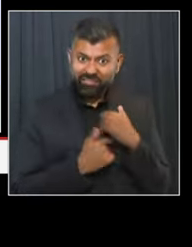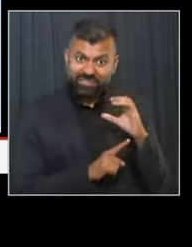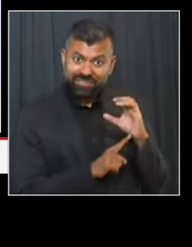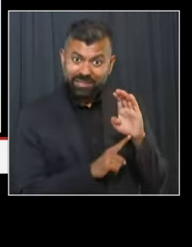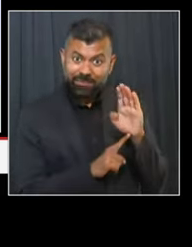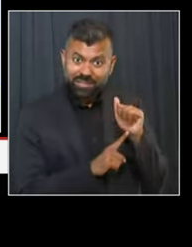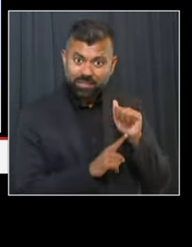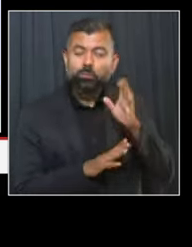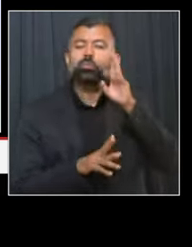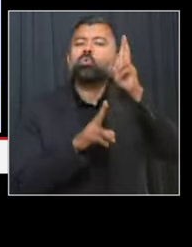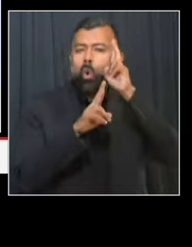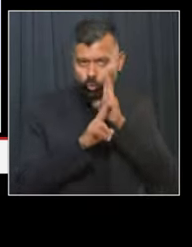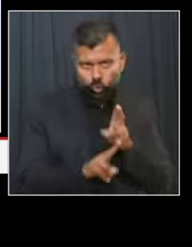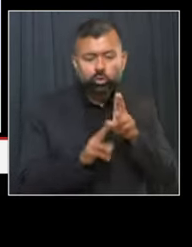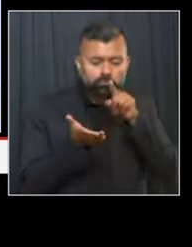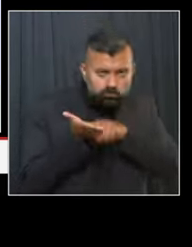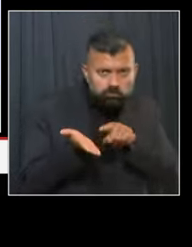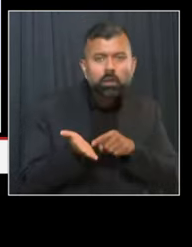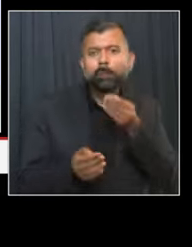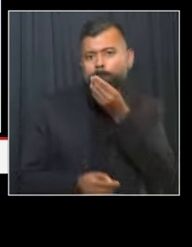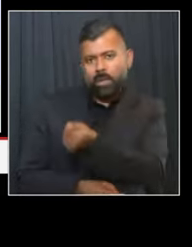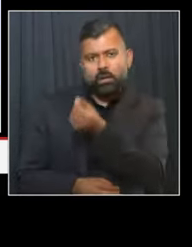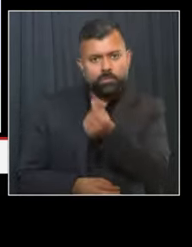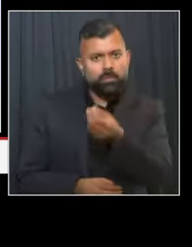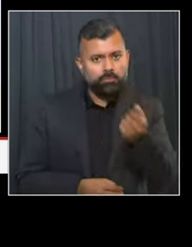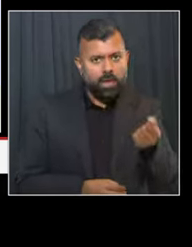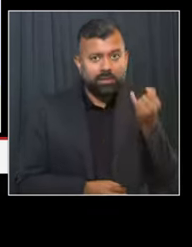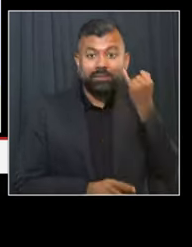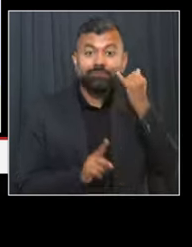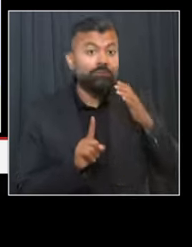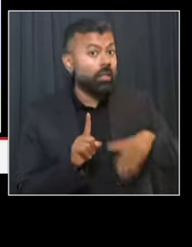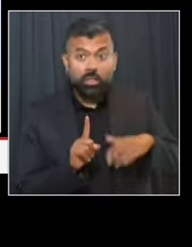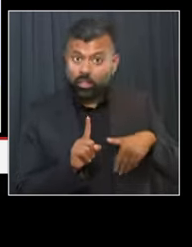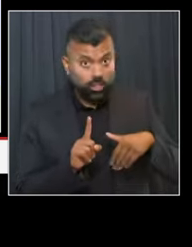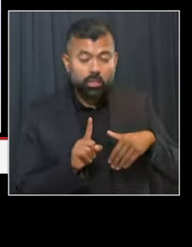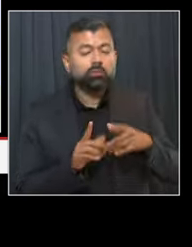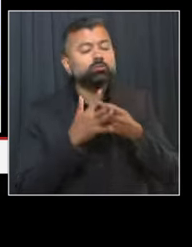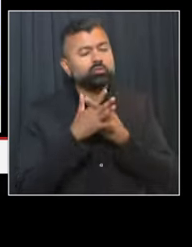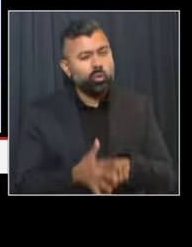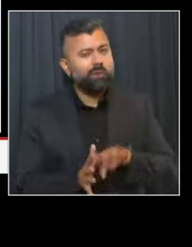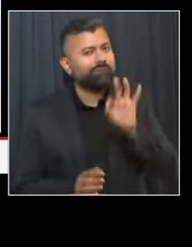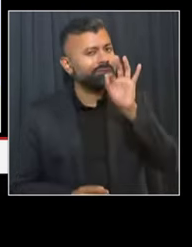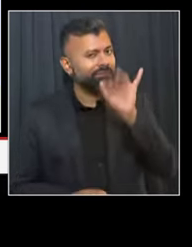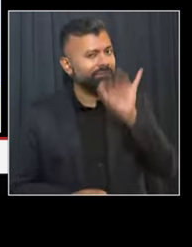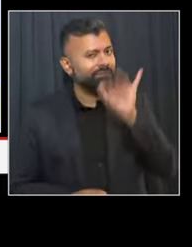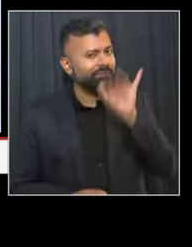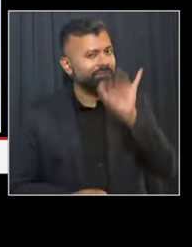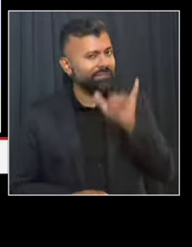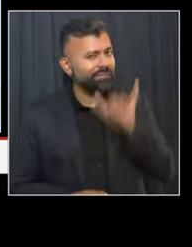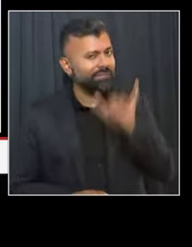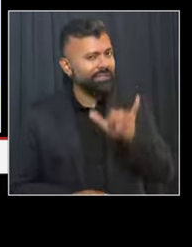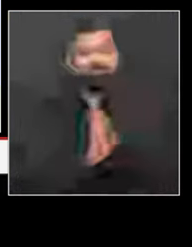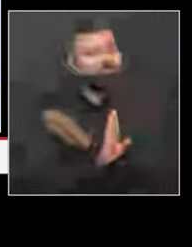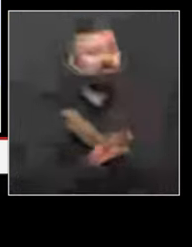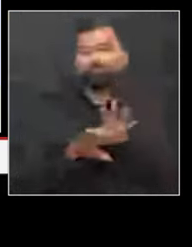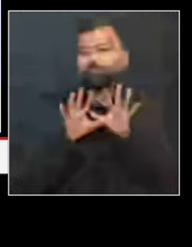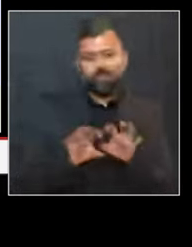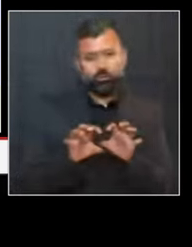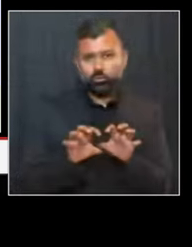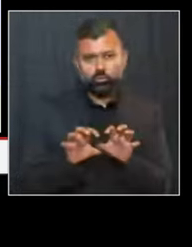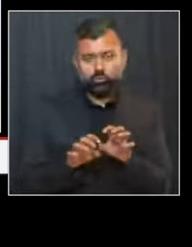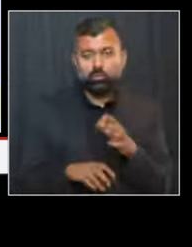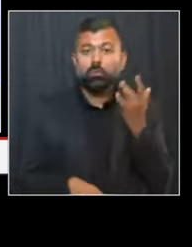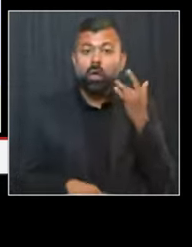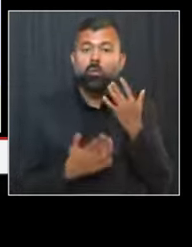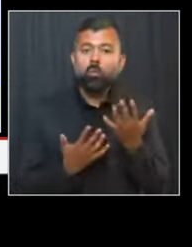does not, we start in 26. And the reason I said we're trying to have the BSA reflect reality is that we don't